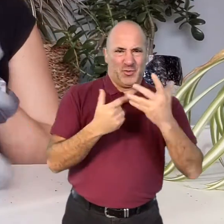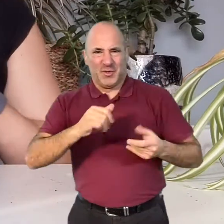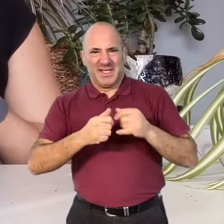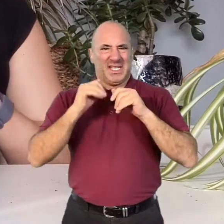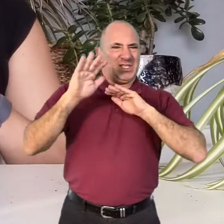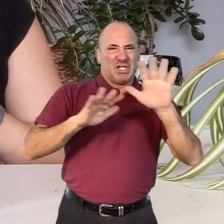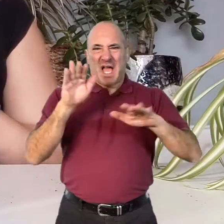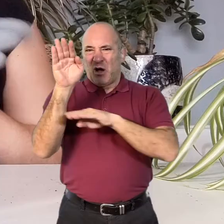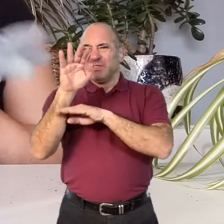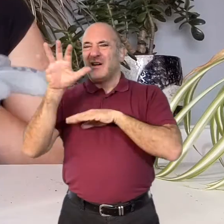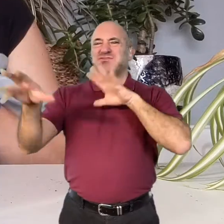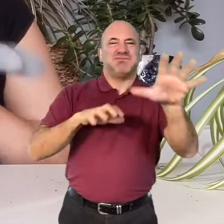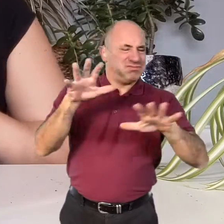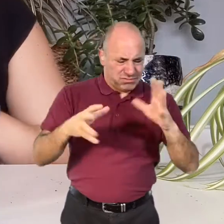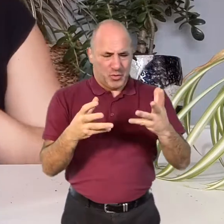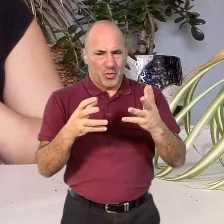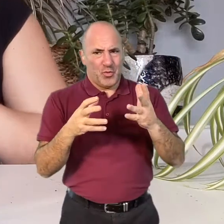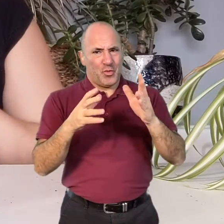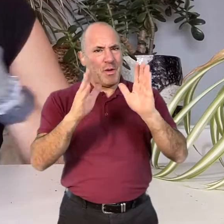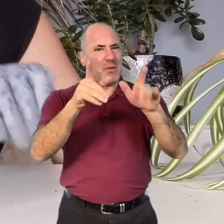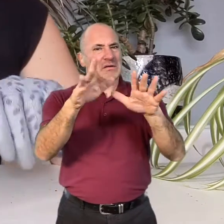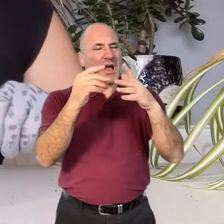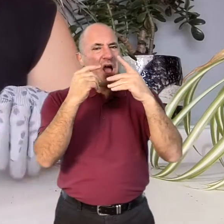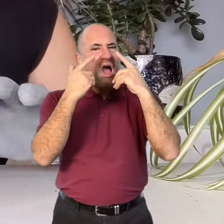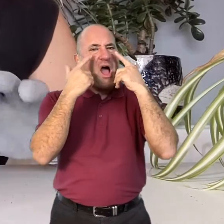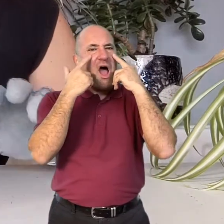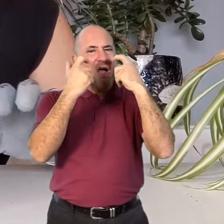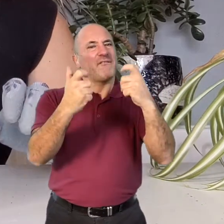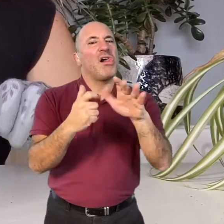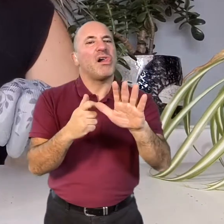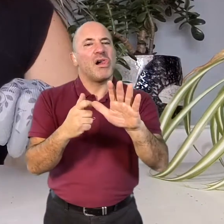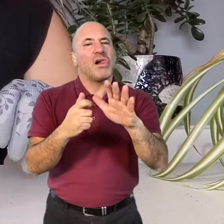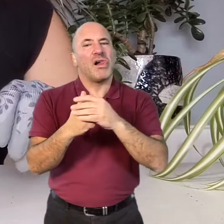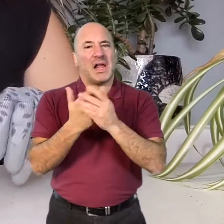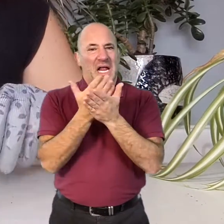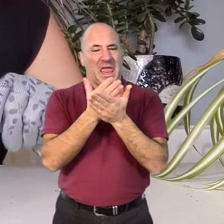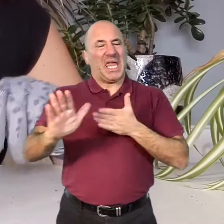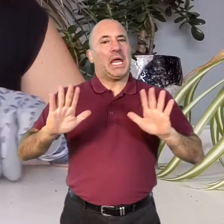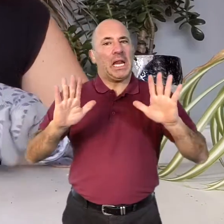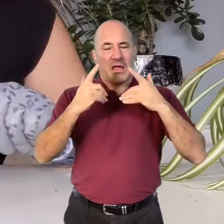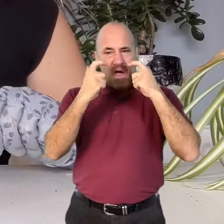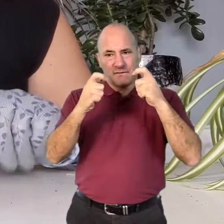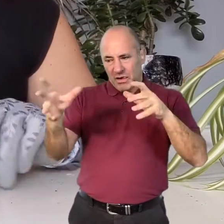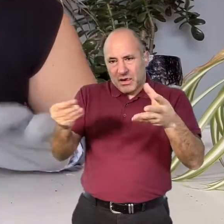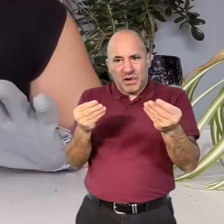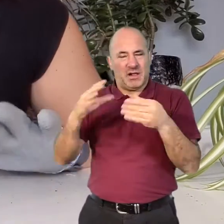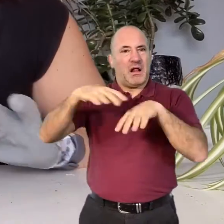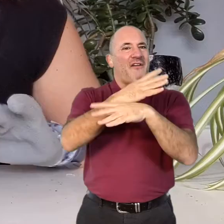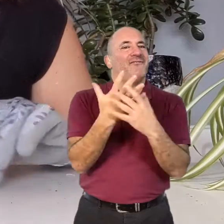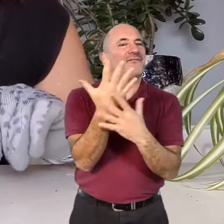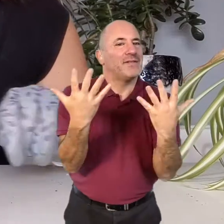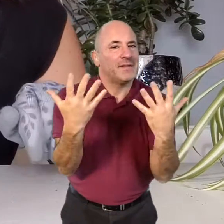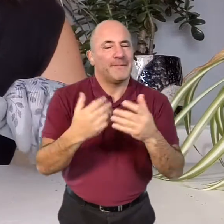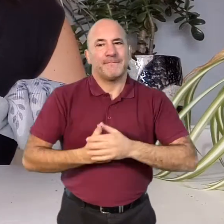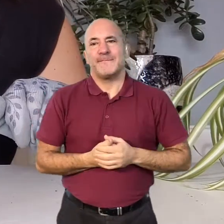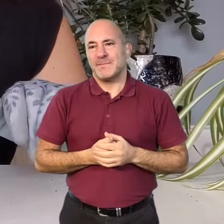and that is because when you're working and touching lots of things that you found outside, you just